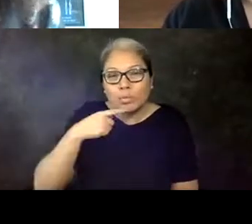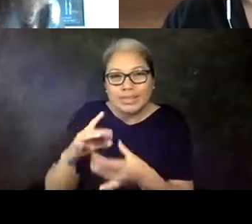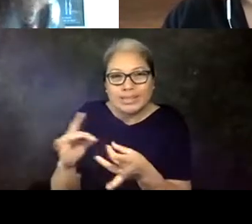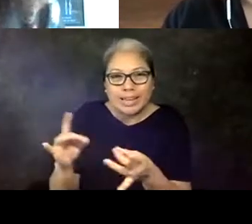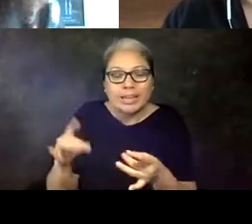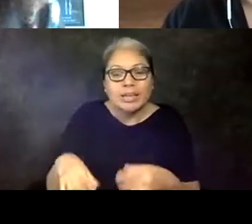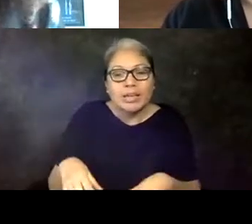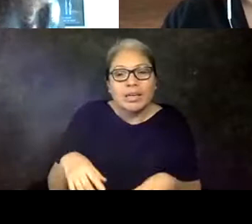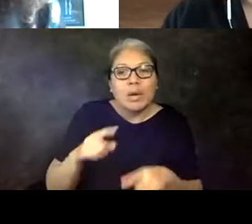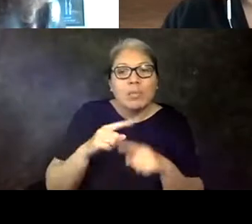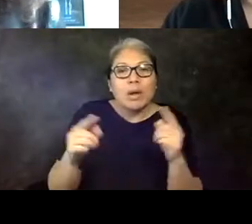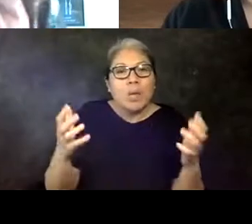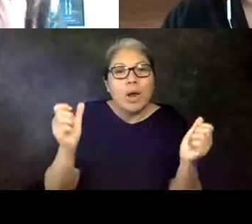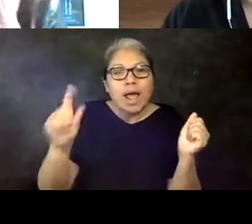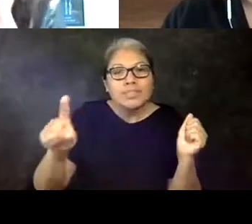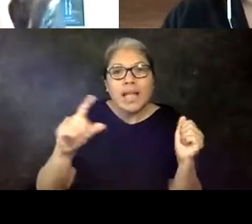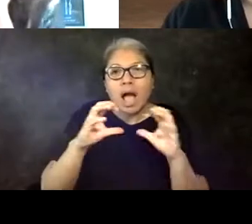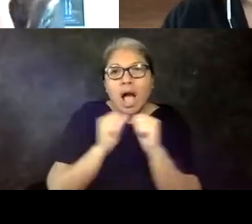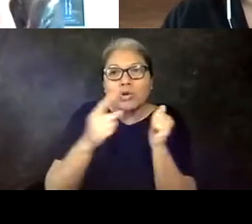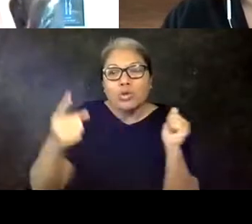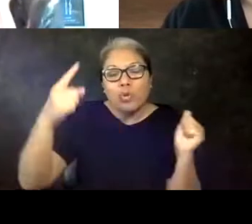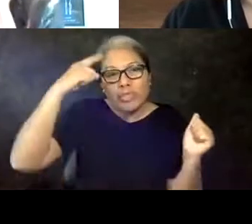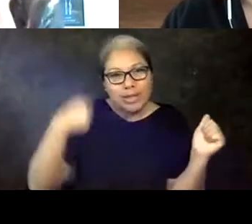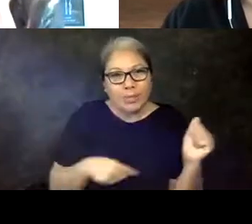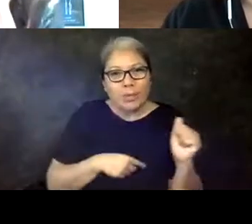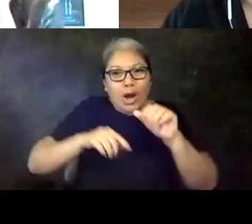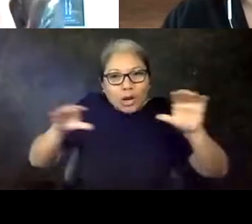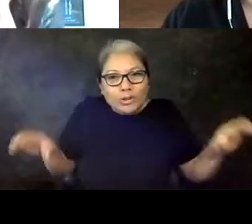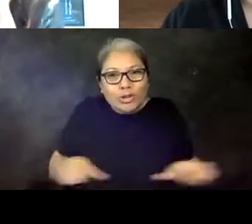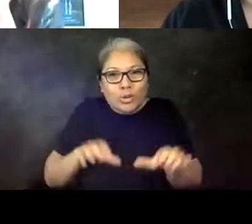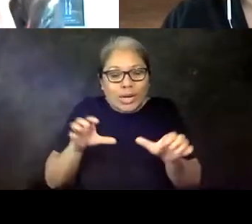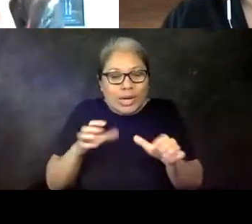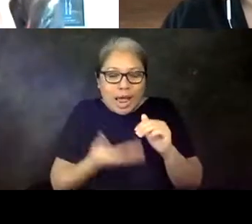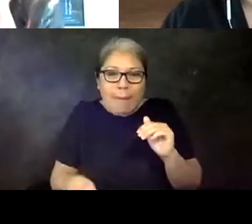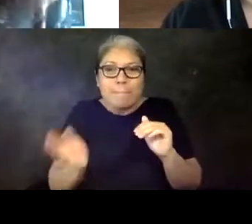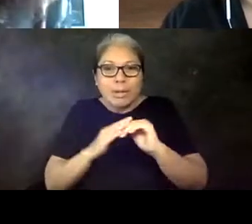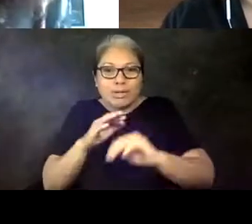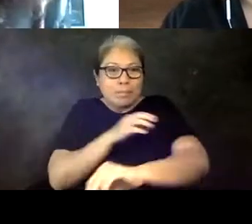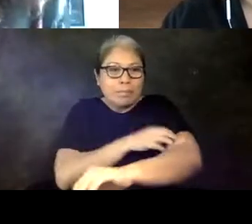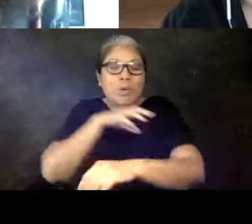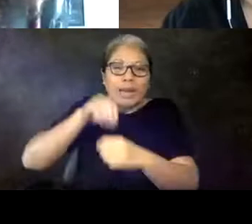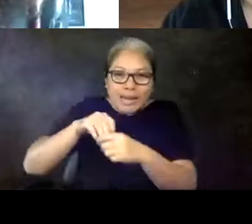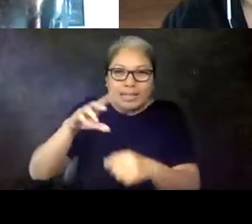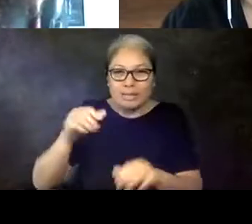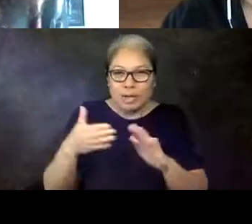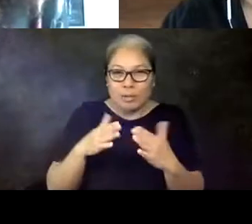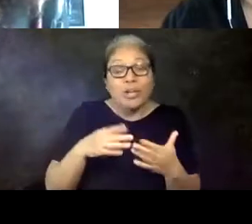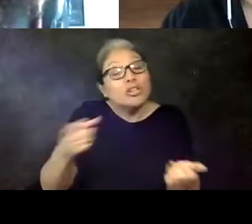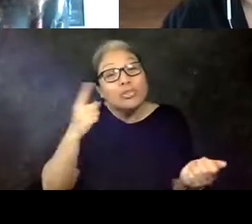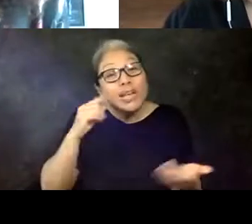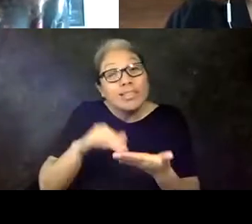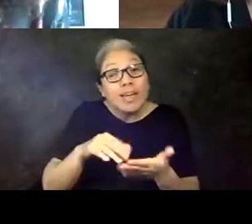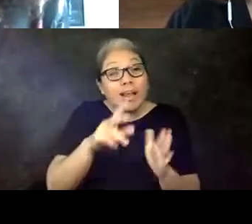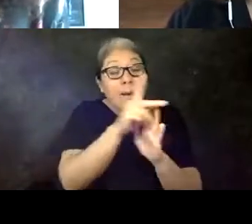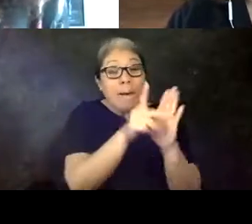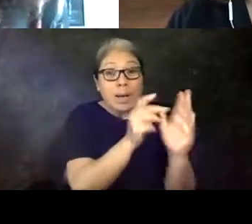but I wanted to ask, how do you think we are doing at building power in disability communities? Do you think that